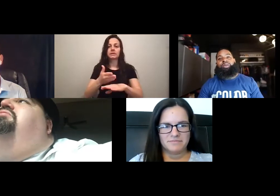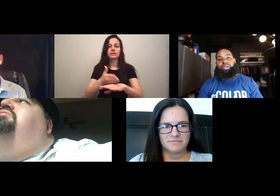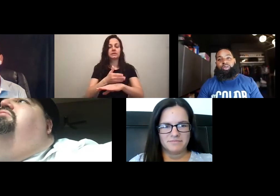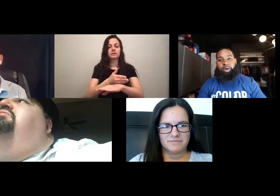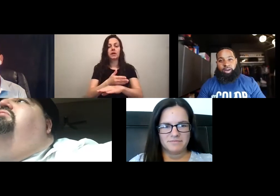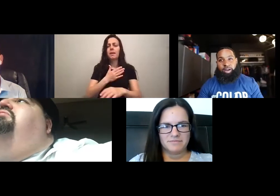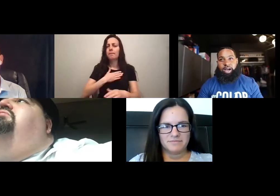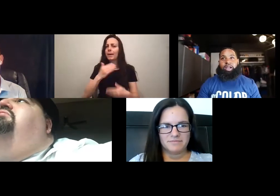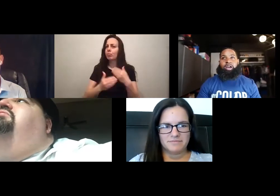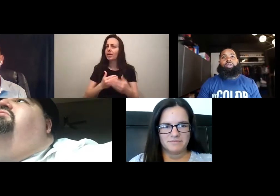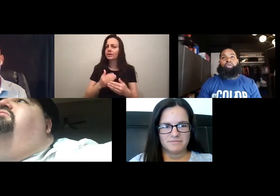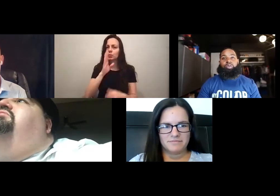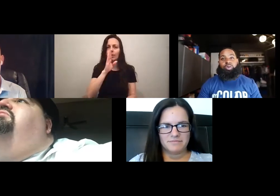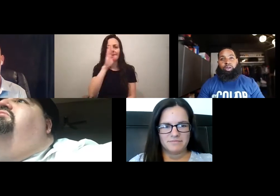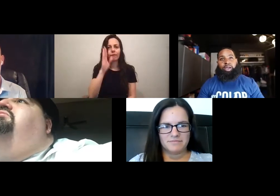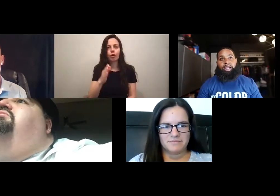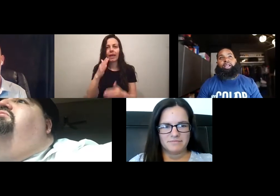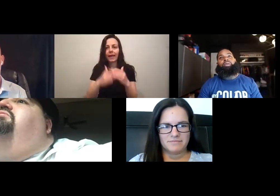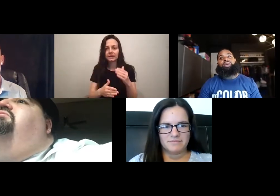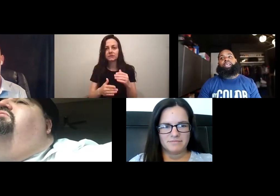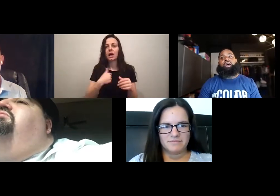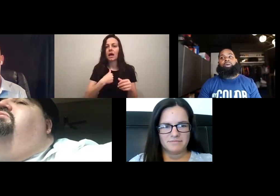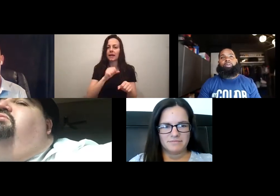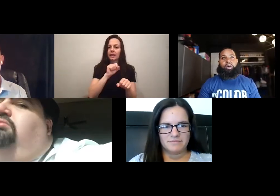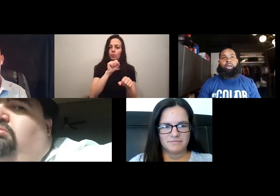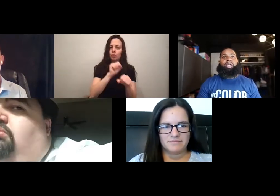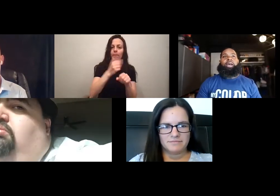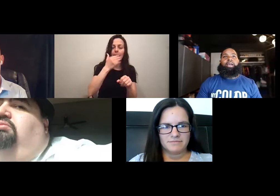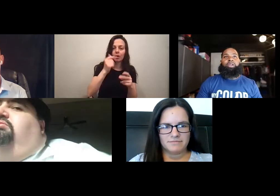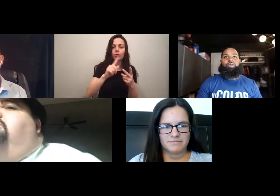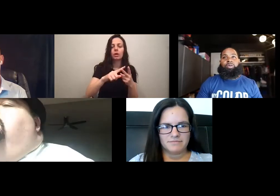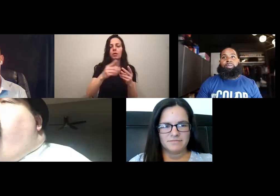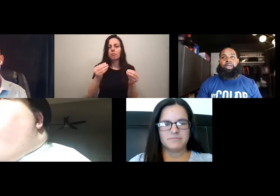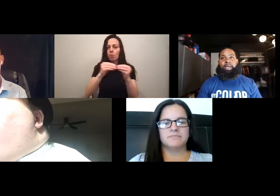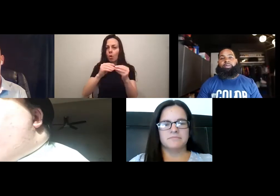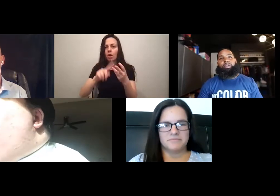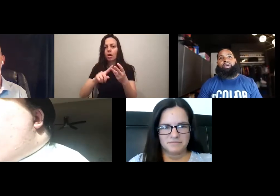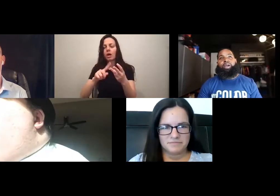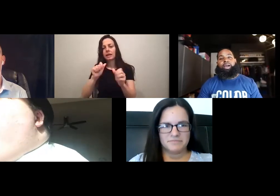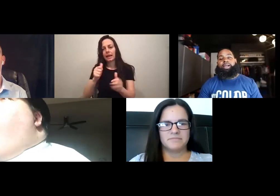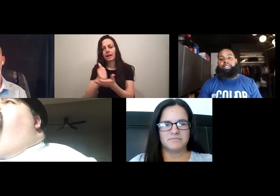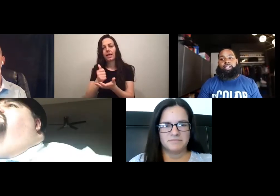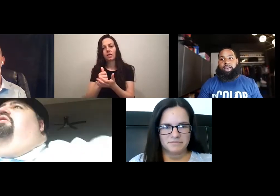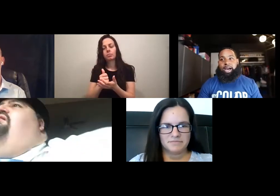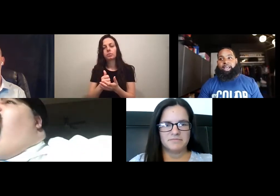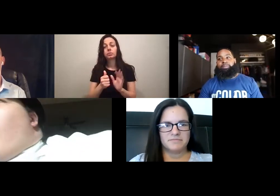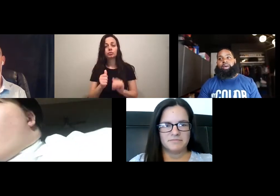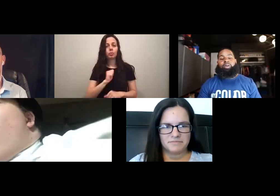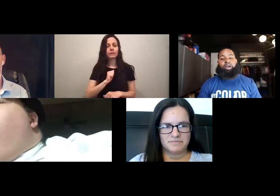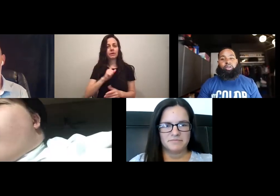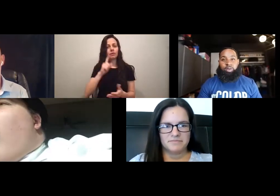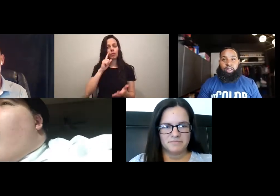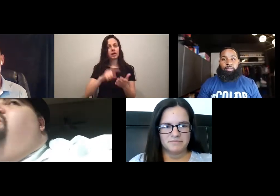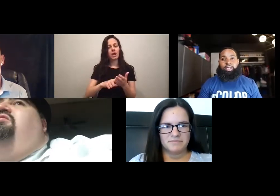can always do better, I can always do more, and I can always help. And so for me, that's me recognizing that I can